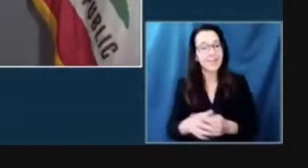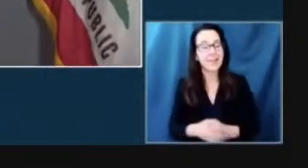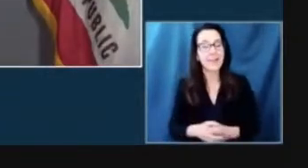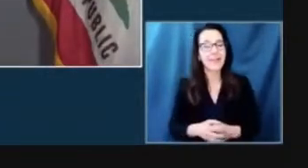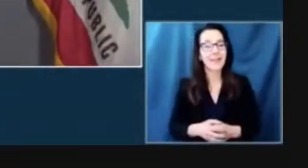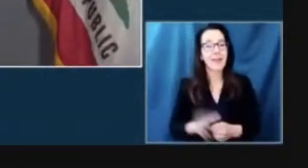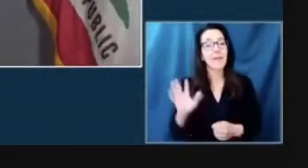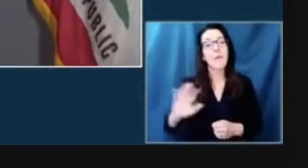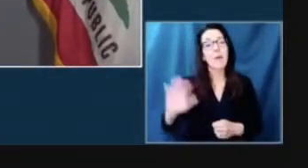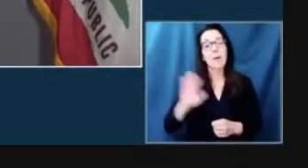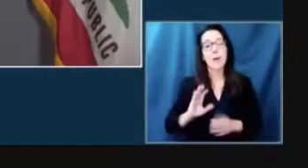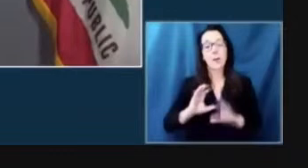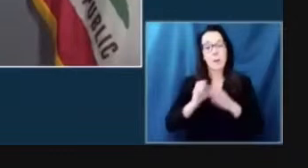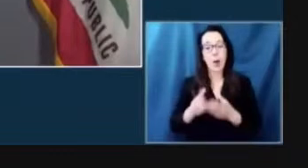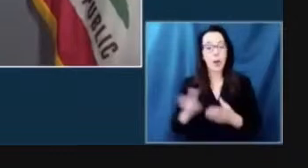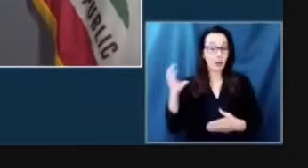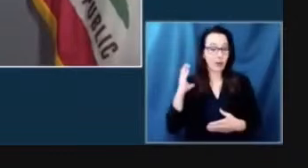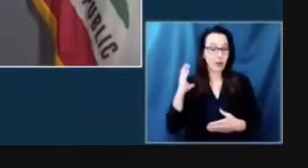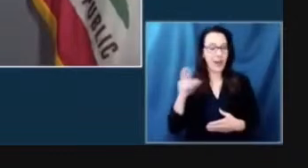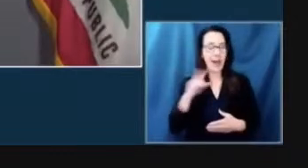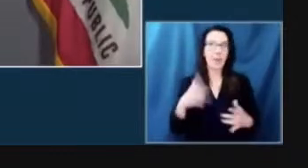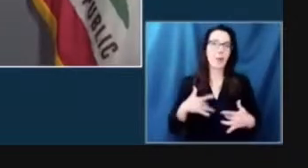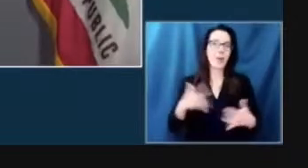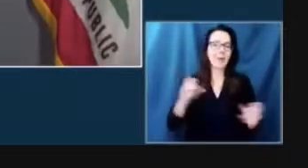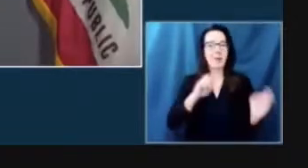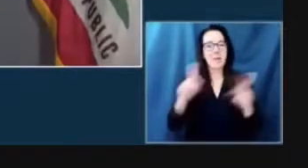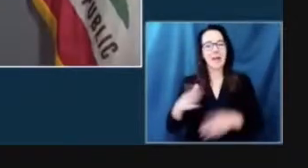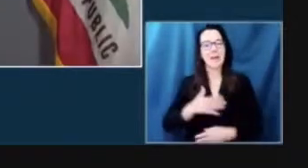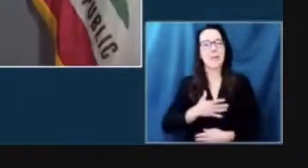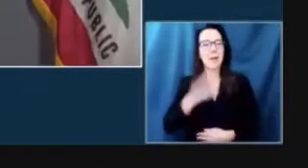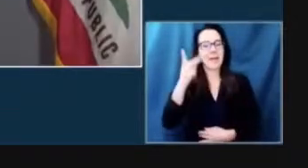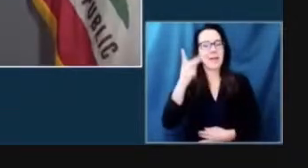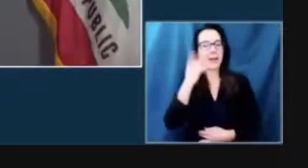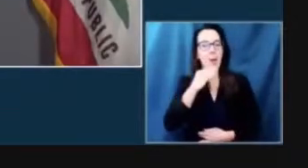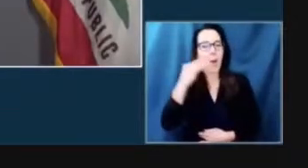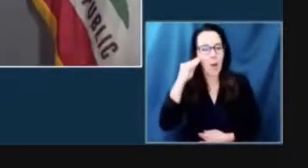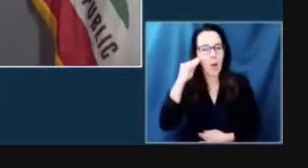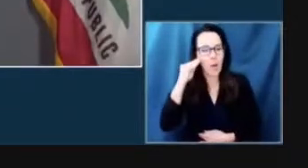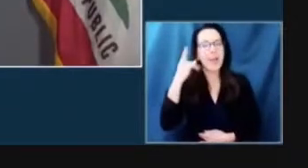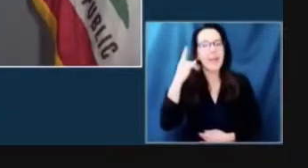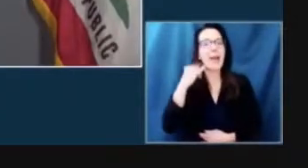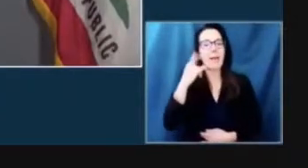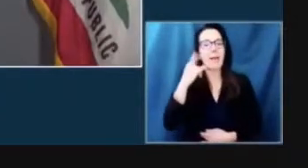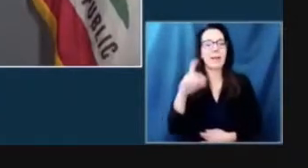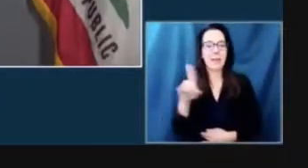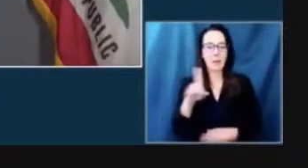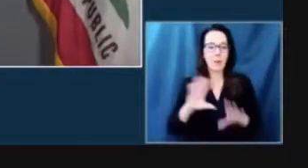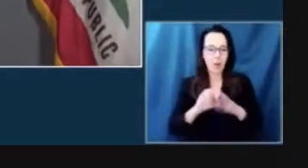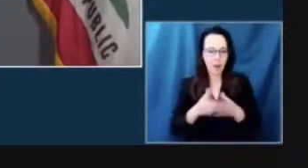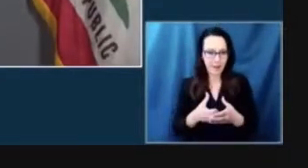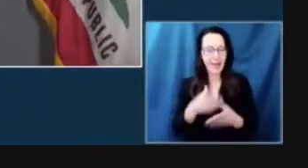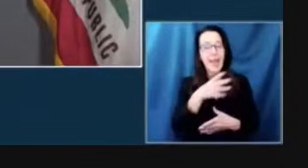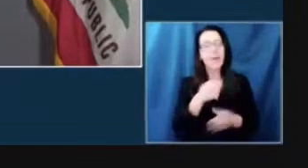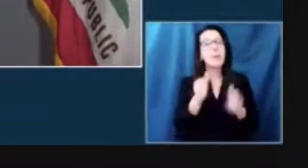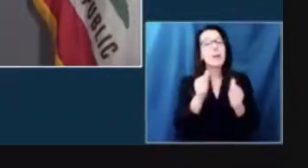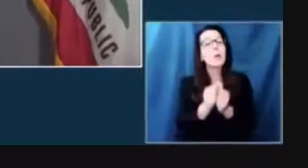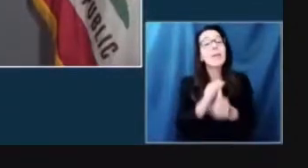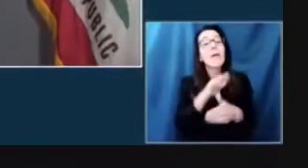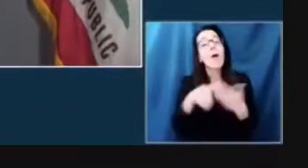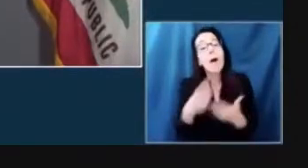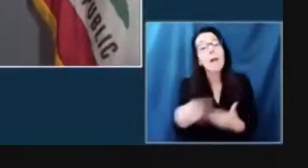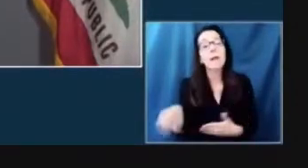me to return to my political home, the California Democratic Party, and to be with all of you,